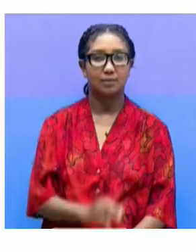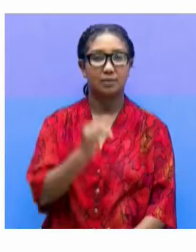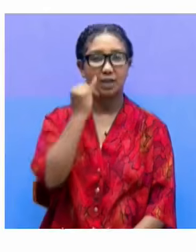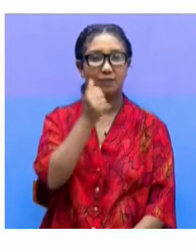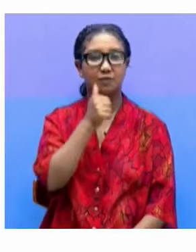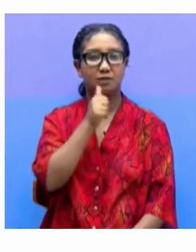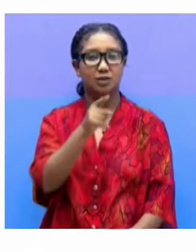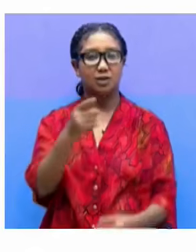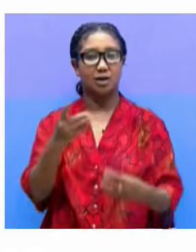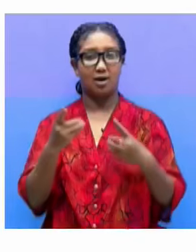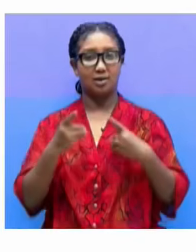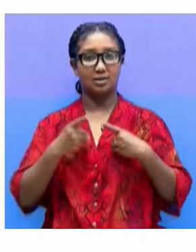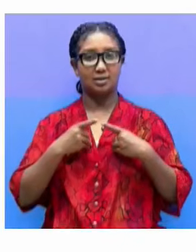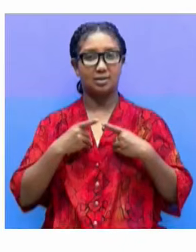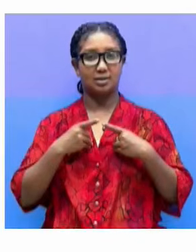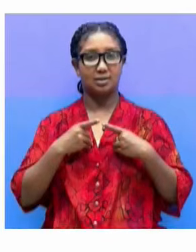she had